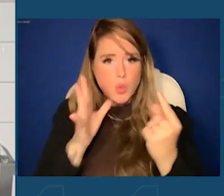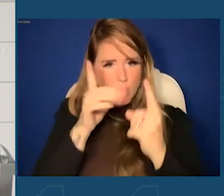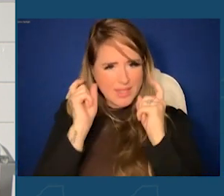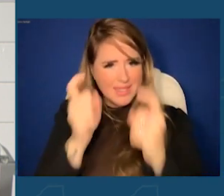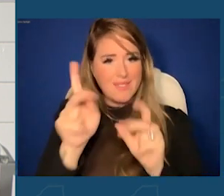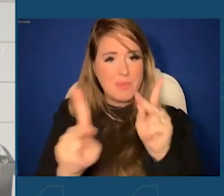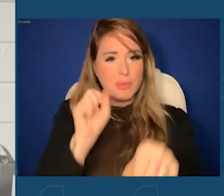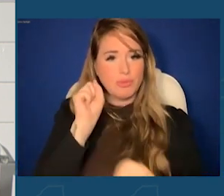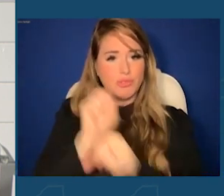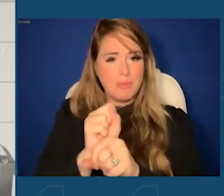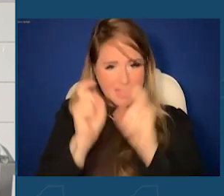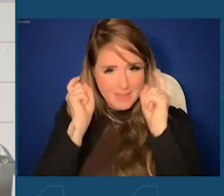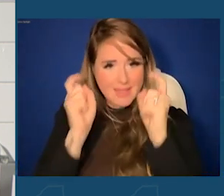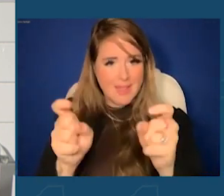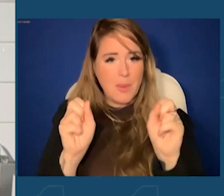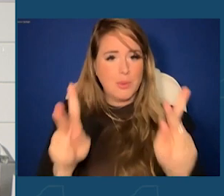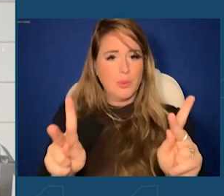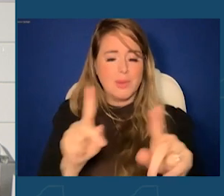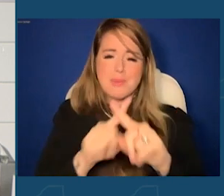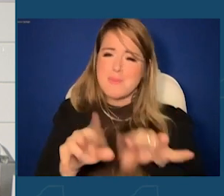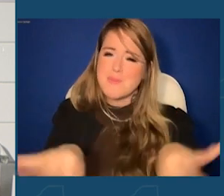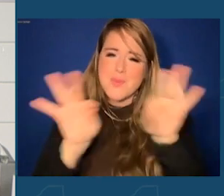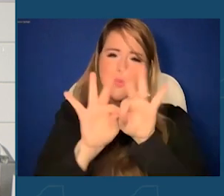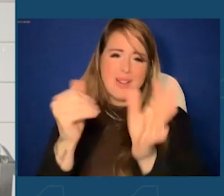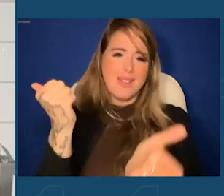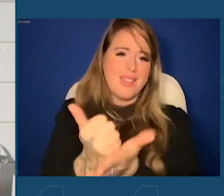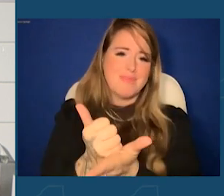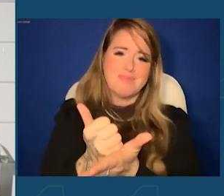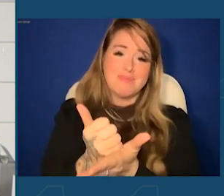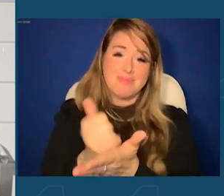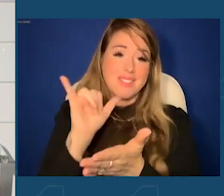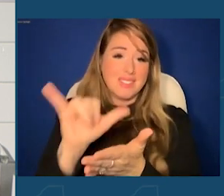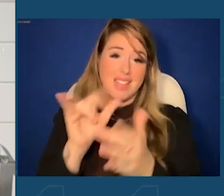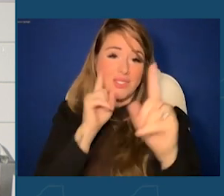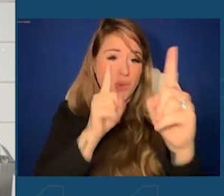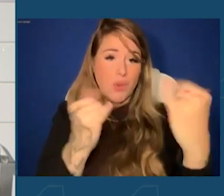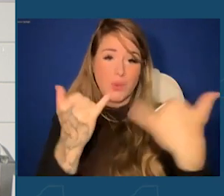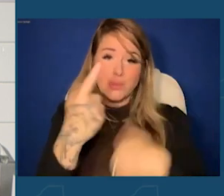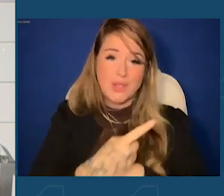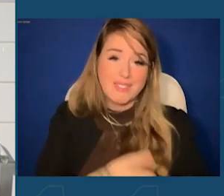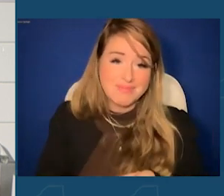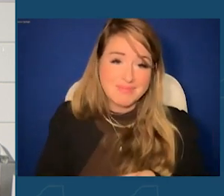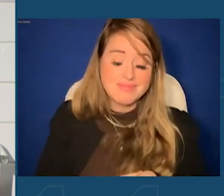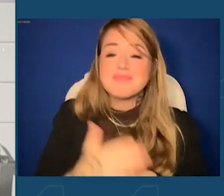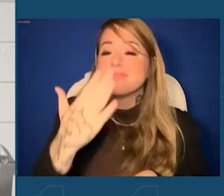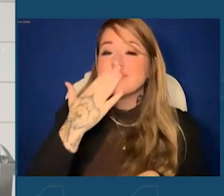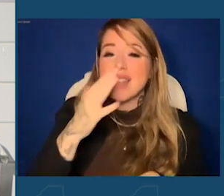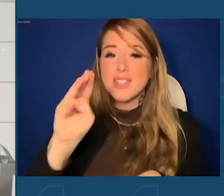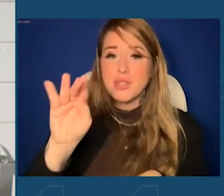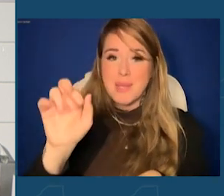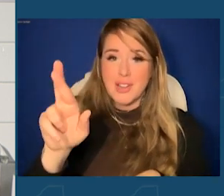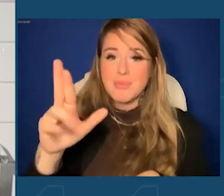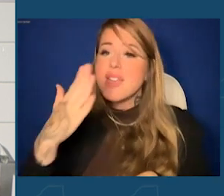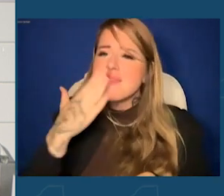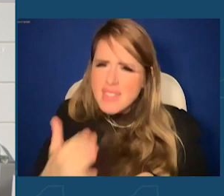opportunities. We just need a little bit of help. And that's what today is all about. Mayor, thank you. Thank you for being the leader when